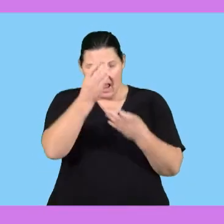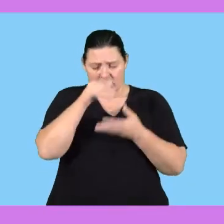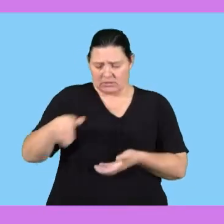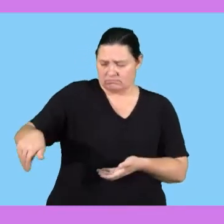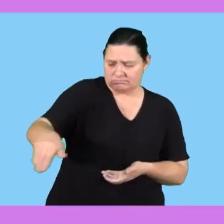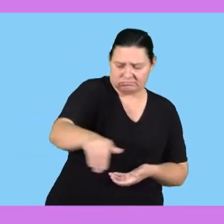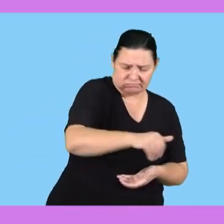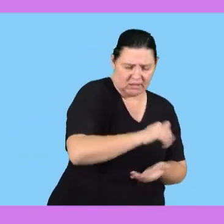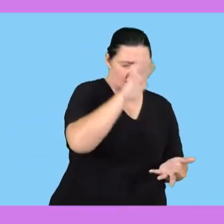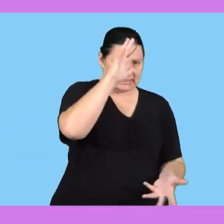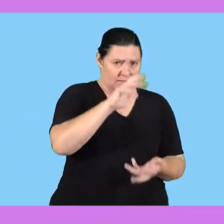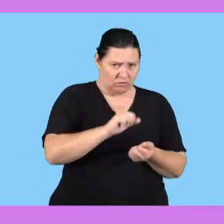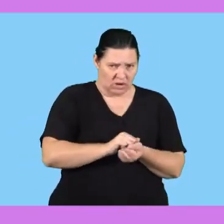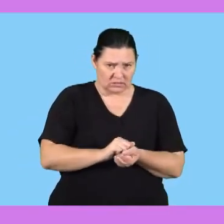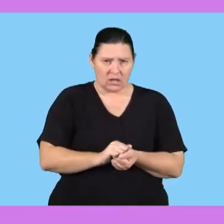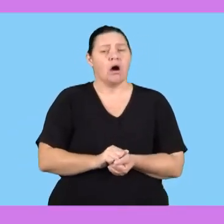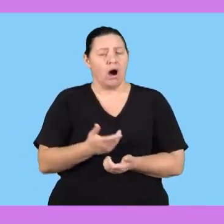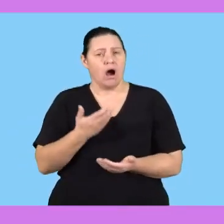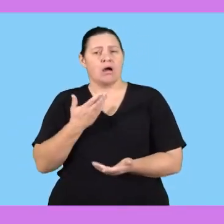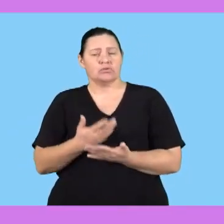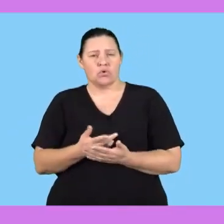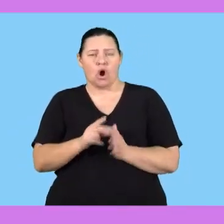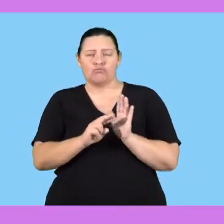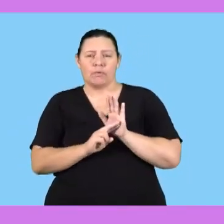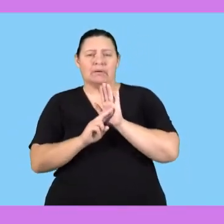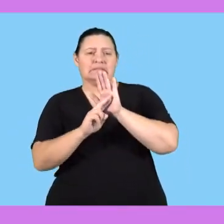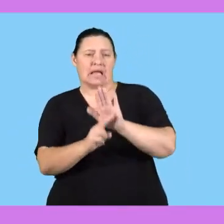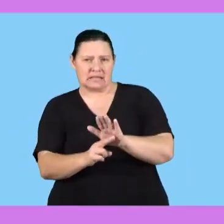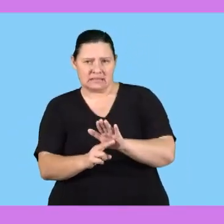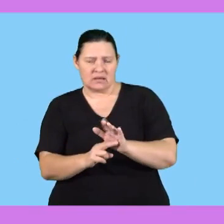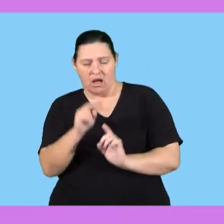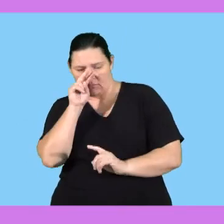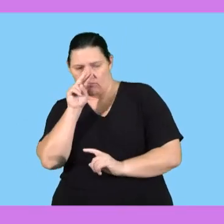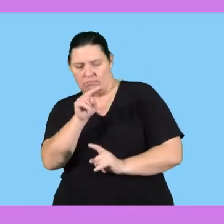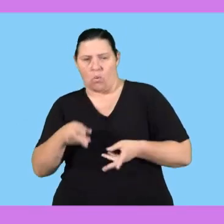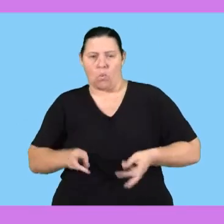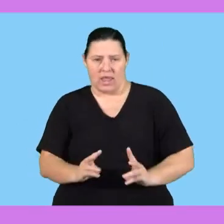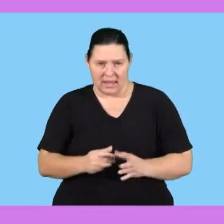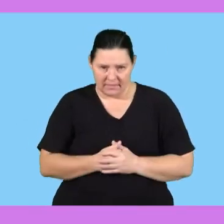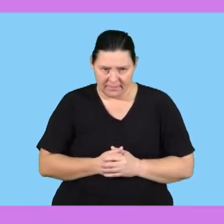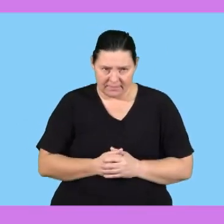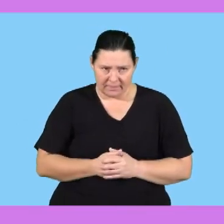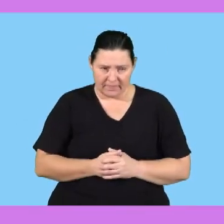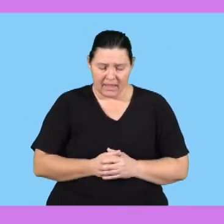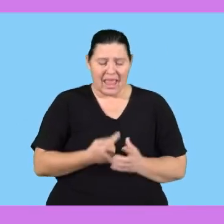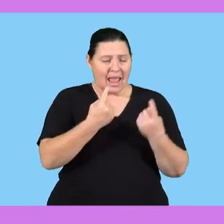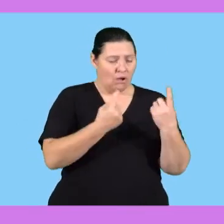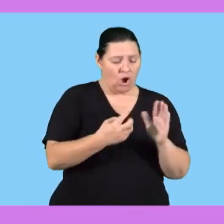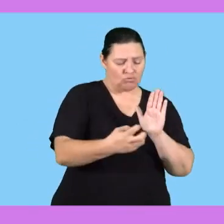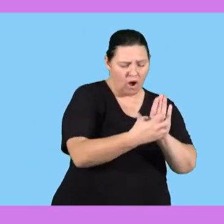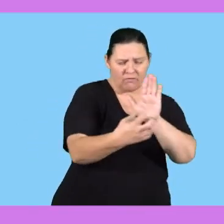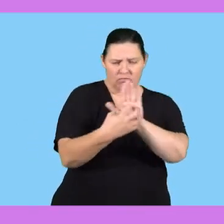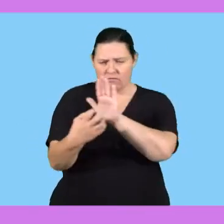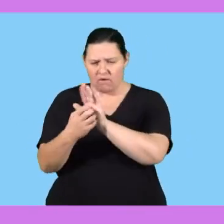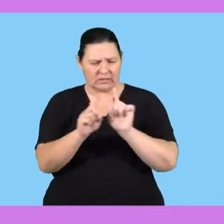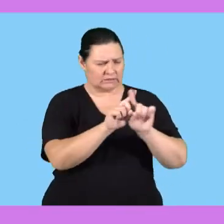been summarized, okay, it is often very useful to represent the data visually, okay. Now each type of